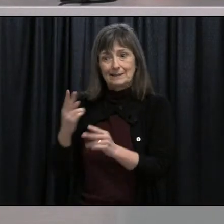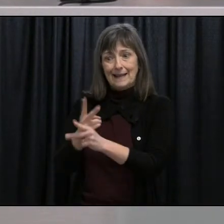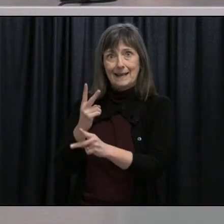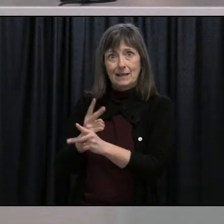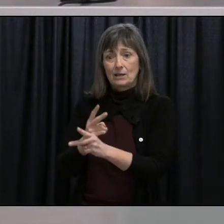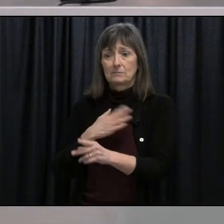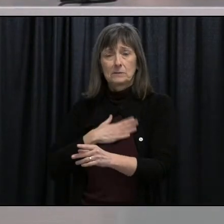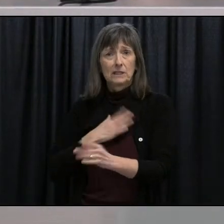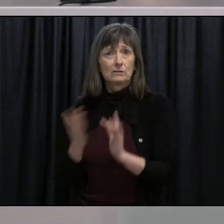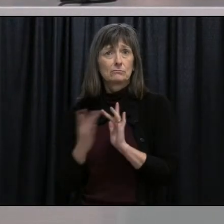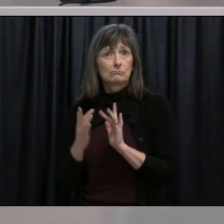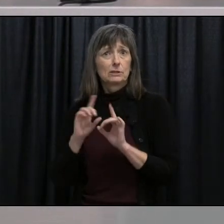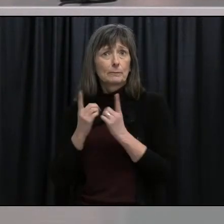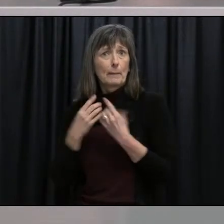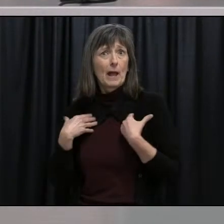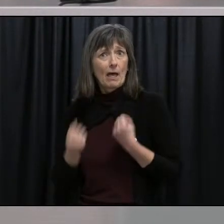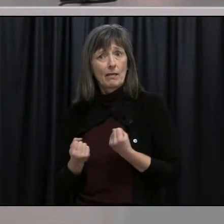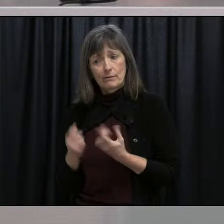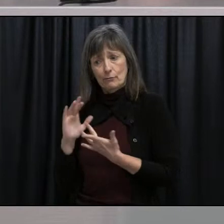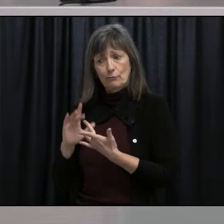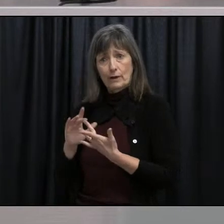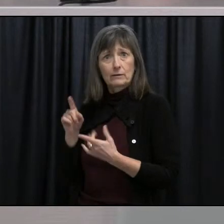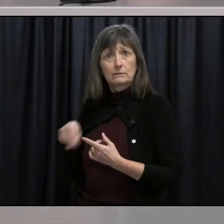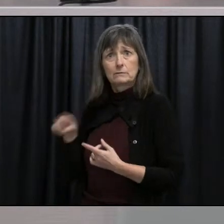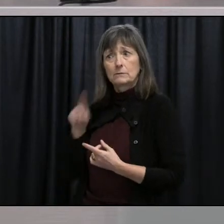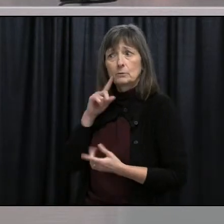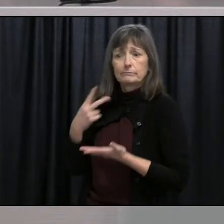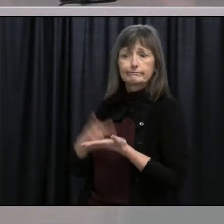the department and we'll try to sort it as quick and as best we can.